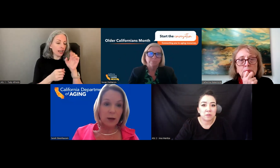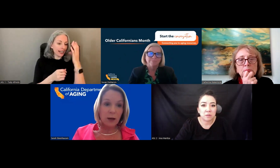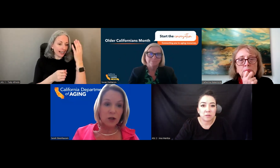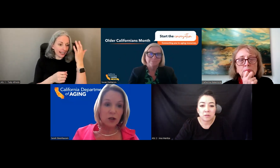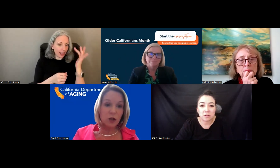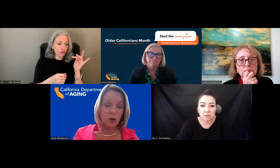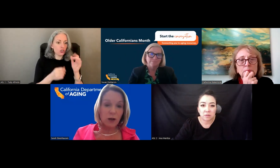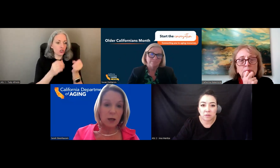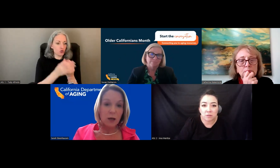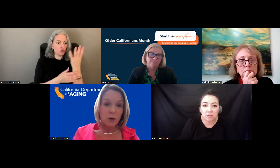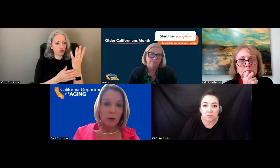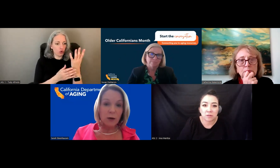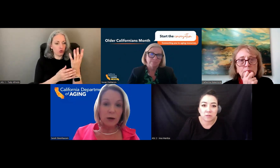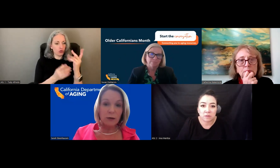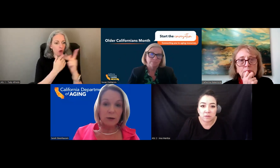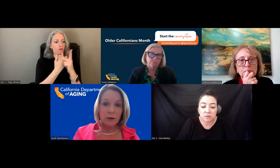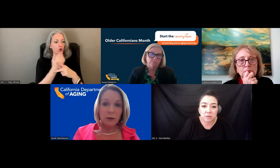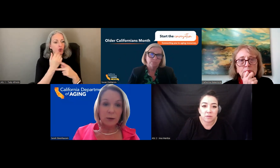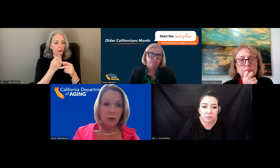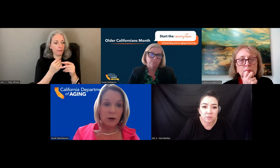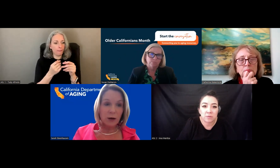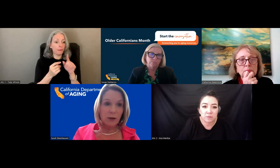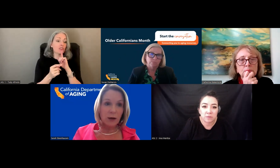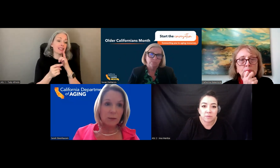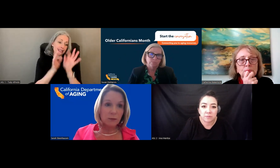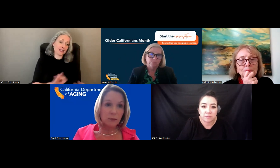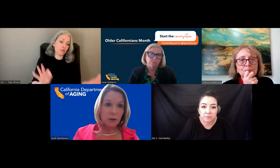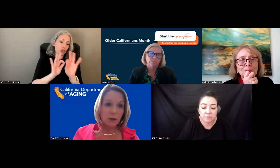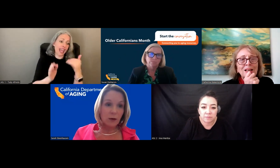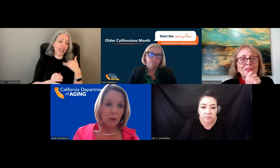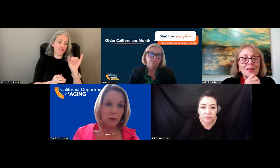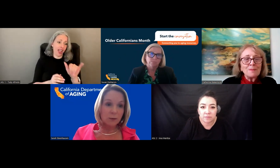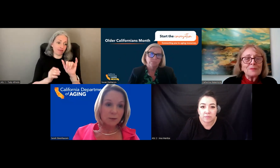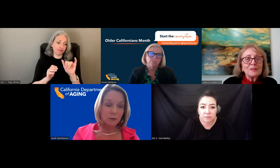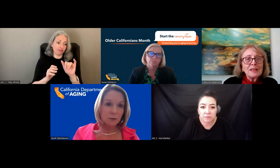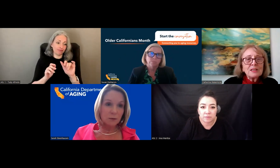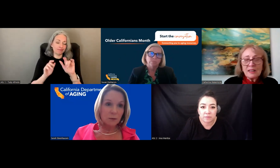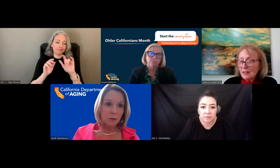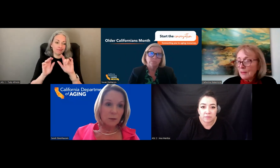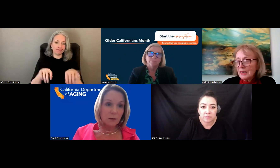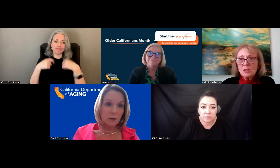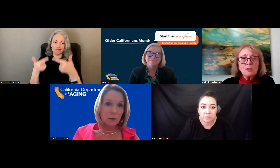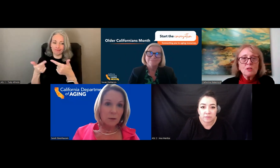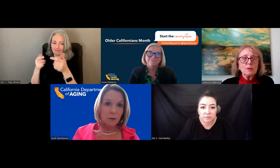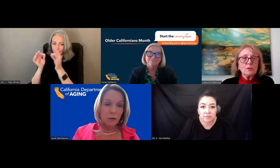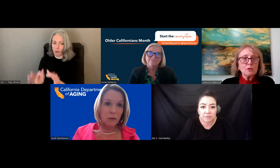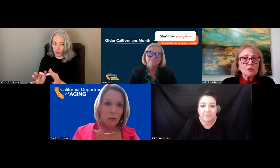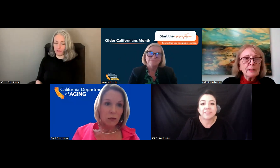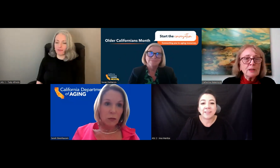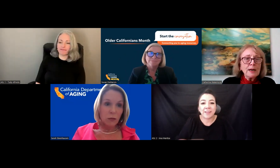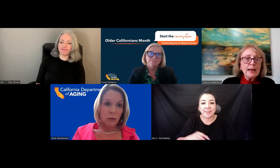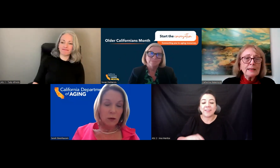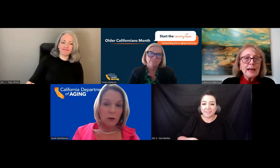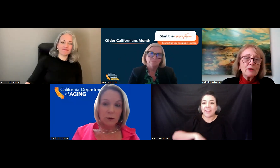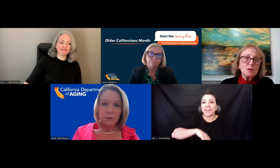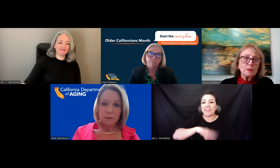that. But just to note that we agree it's really important to have that available. Thanks, Sarah. And I think my next question will be for you too.